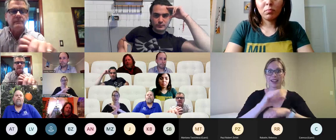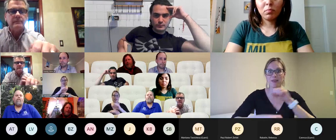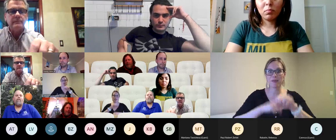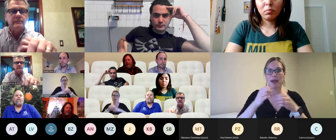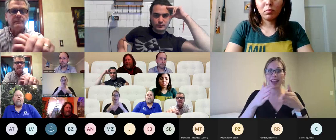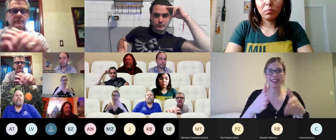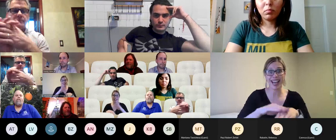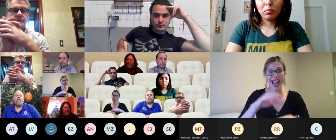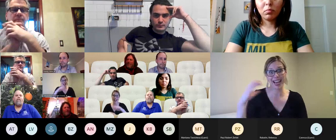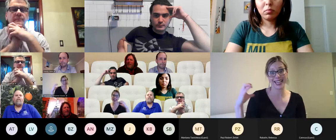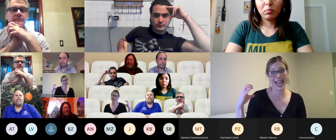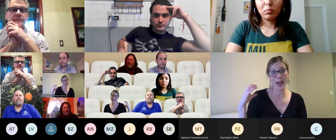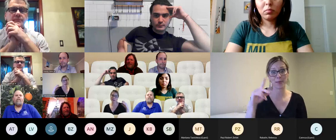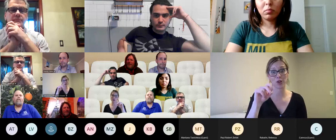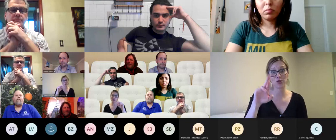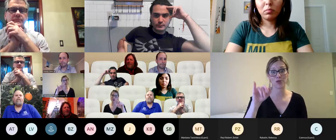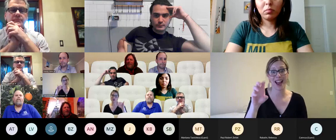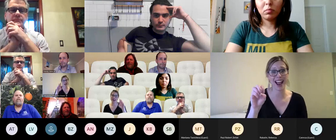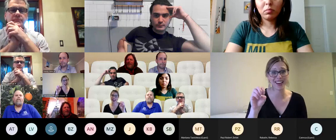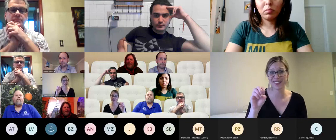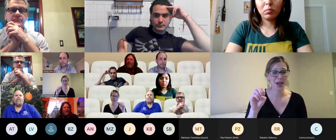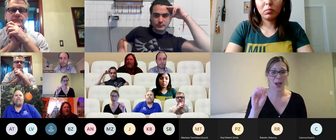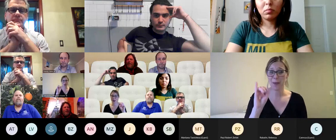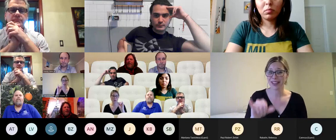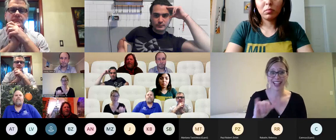wouldn't make it a